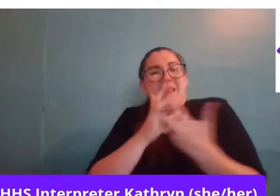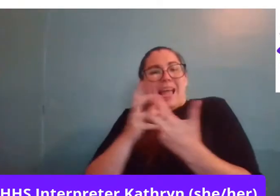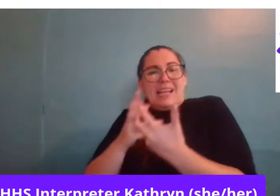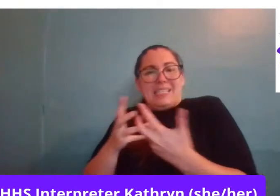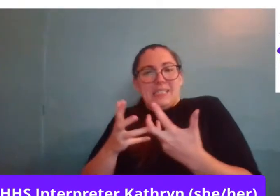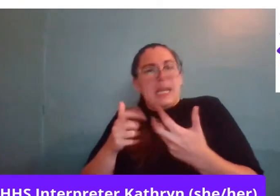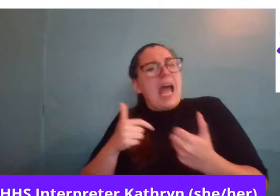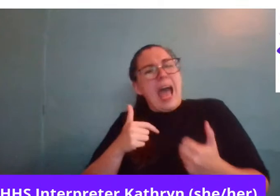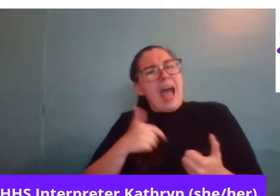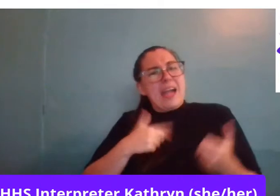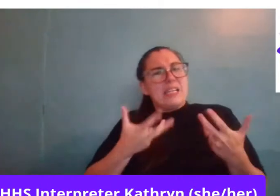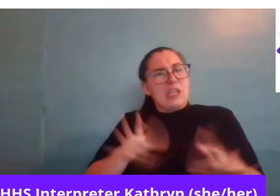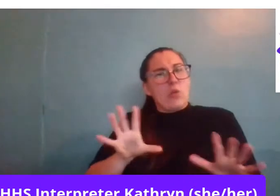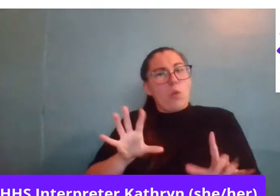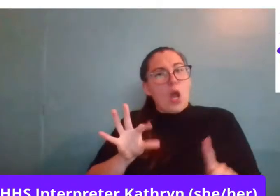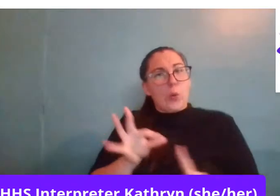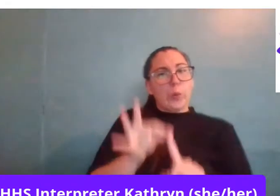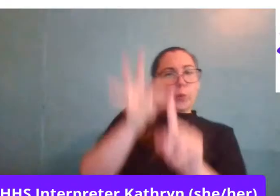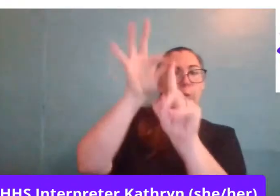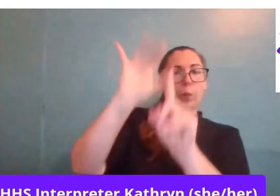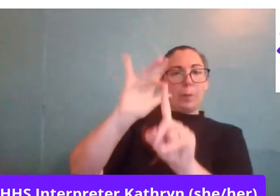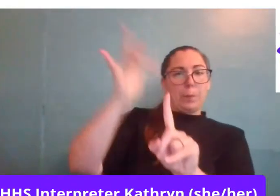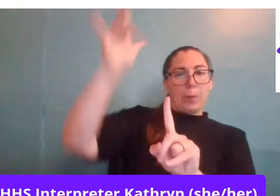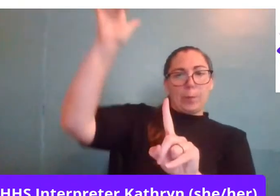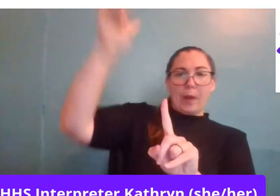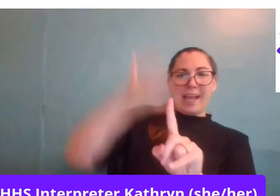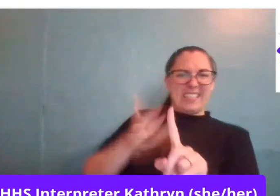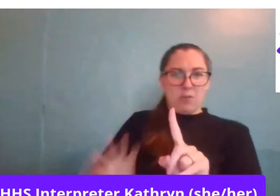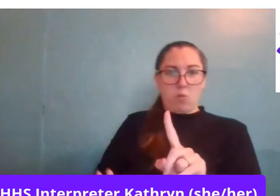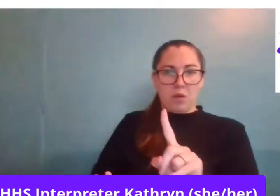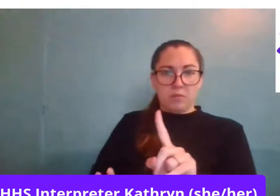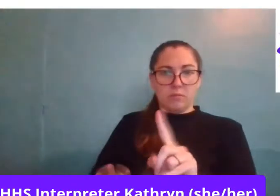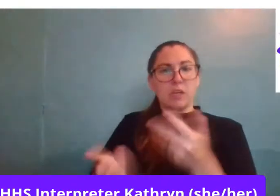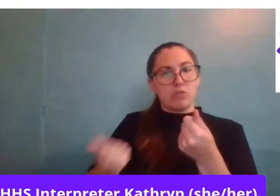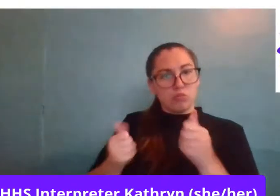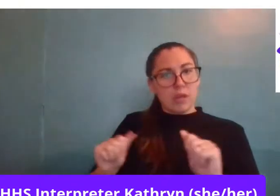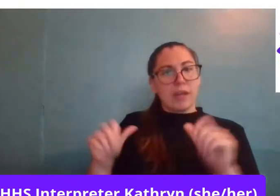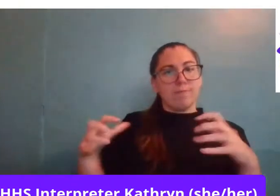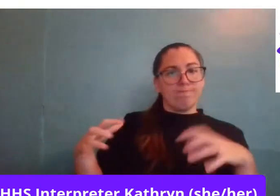out or whatever. I'm gonna say around